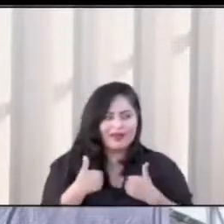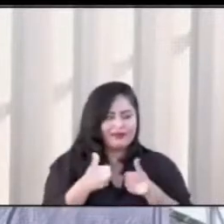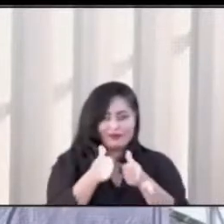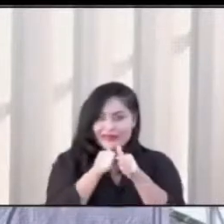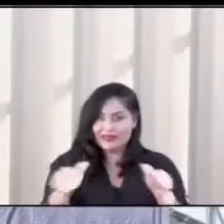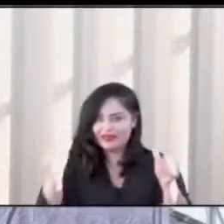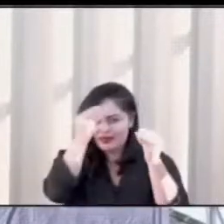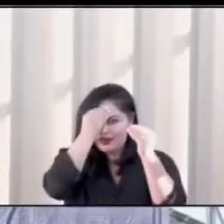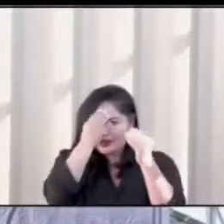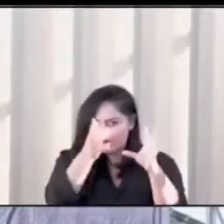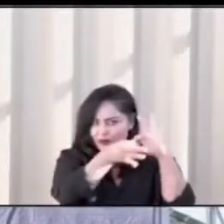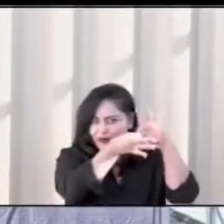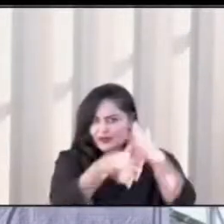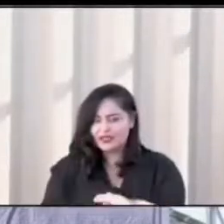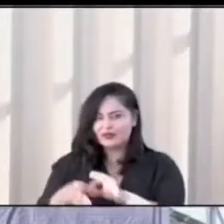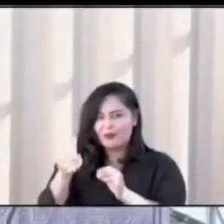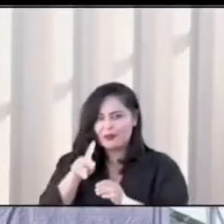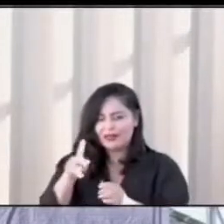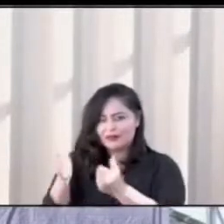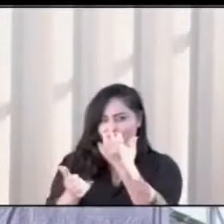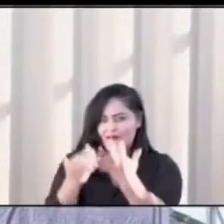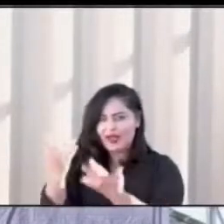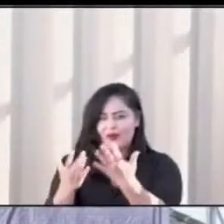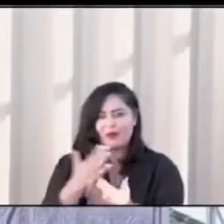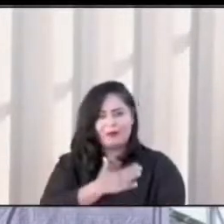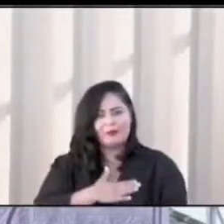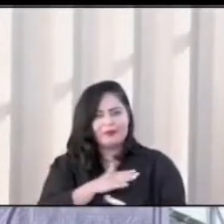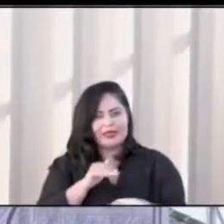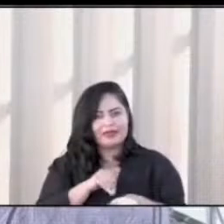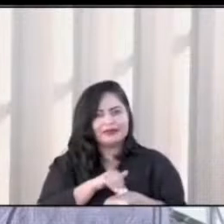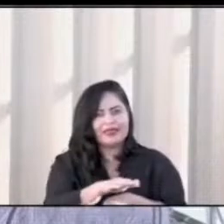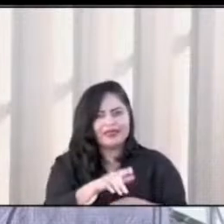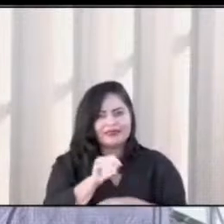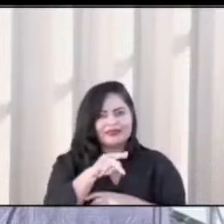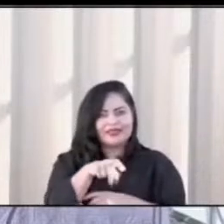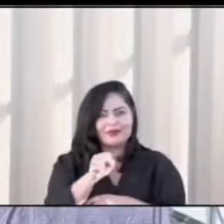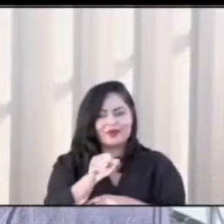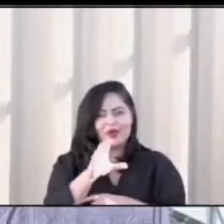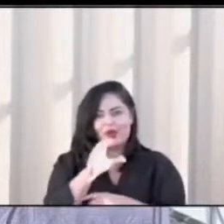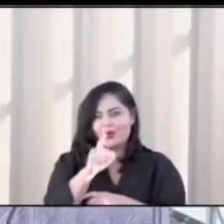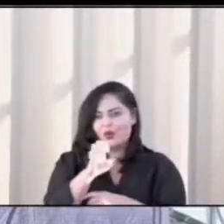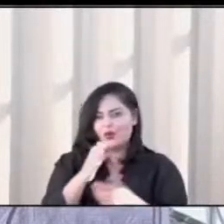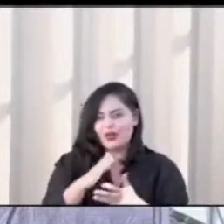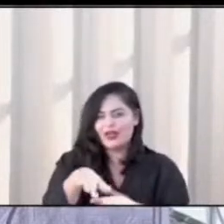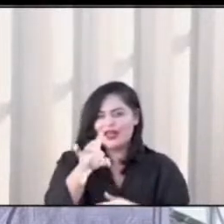regarding the Pacific Palisades Fire, please submit tips by texting the code